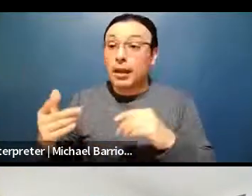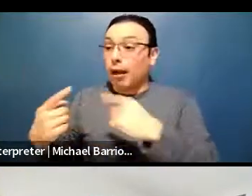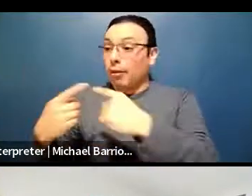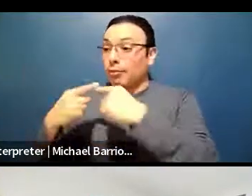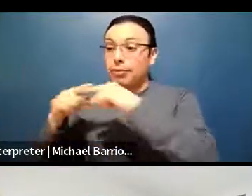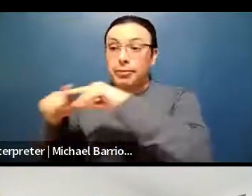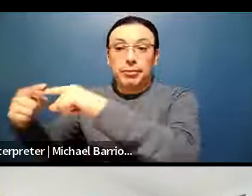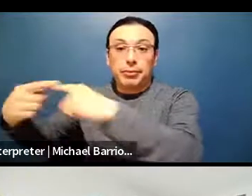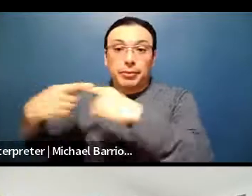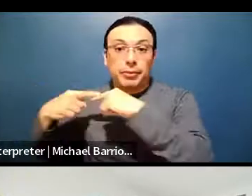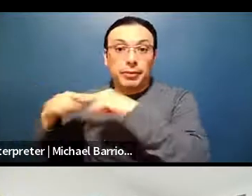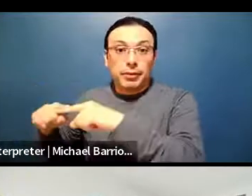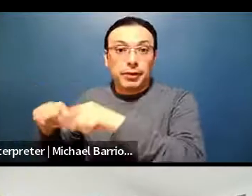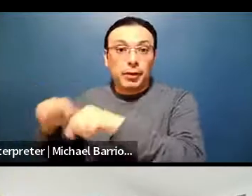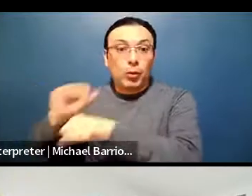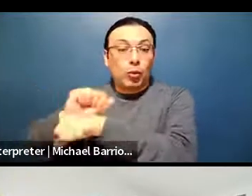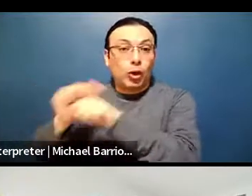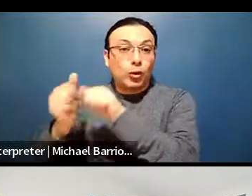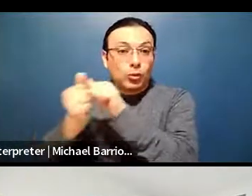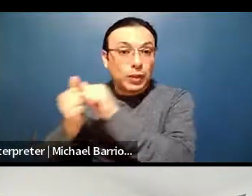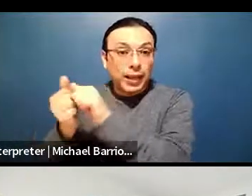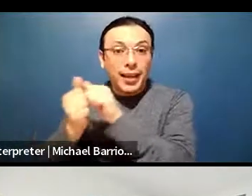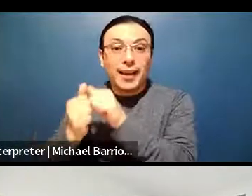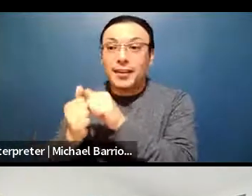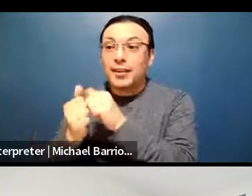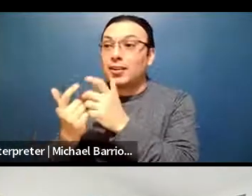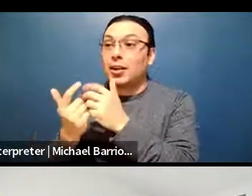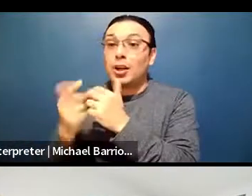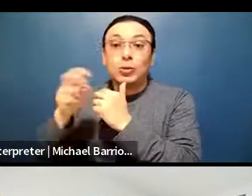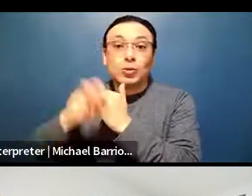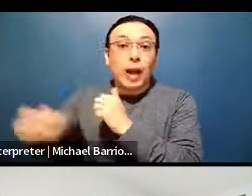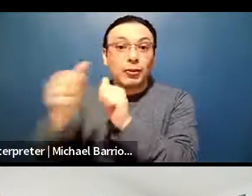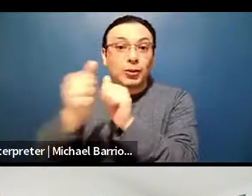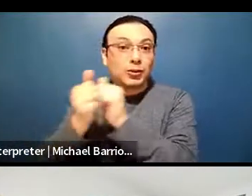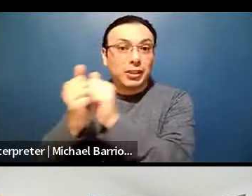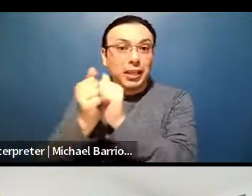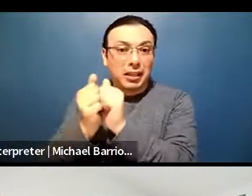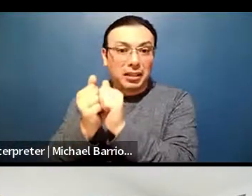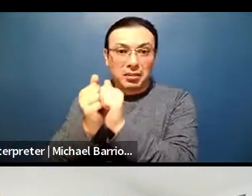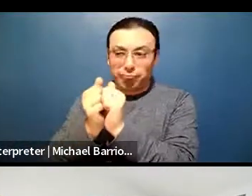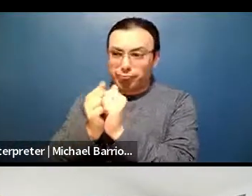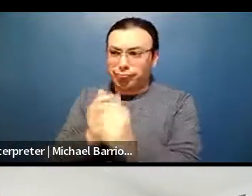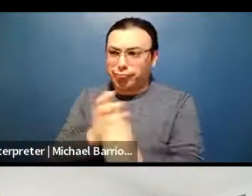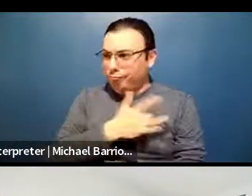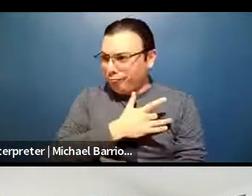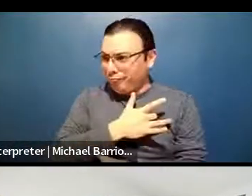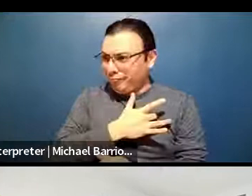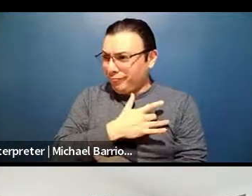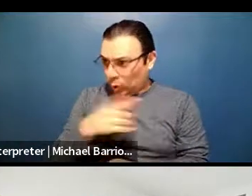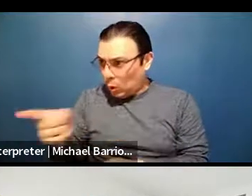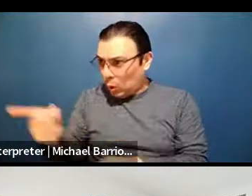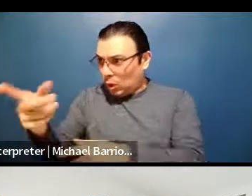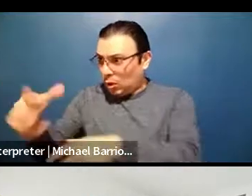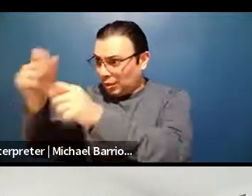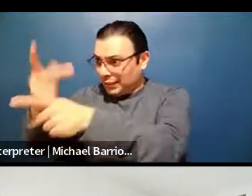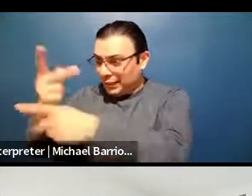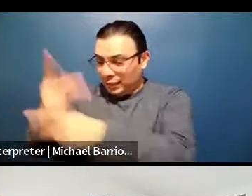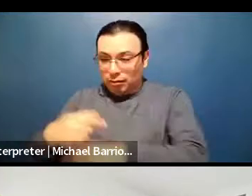work on things together or travel together is really very moving. And the way that we have